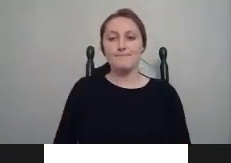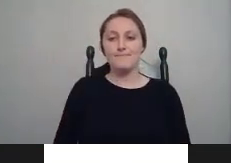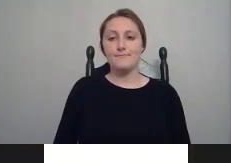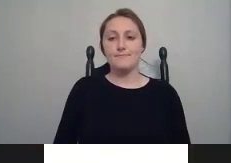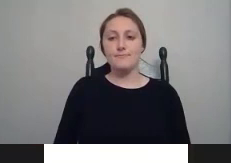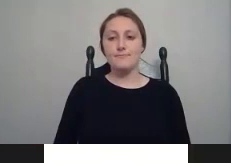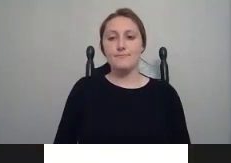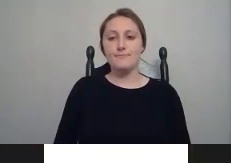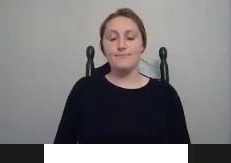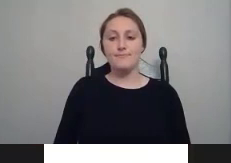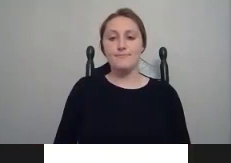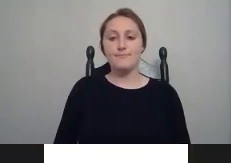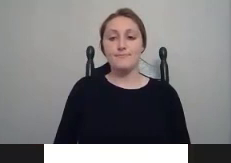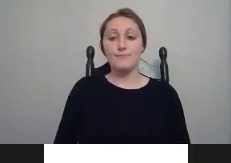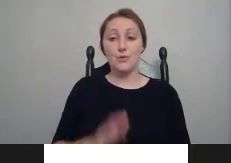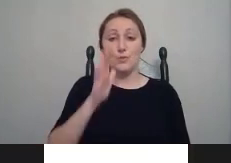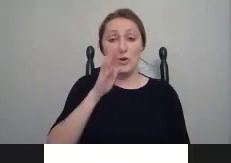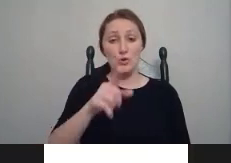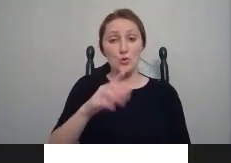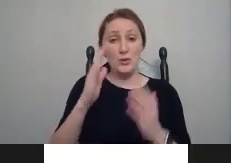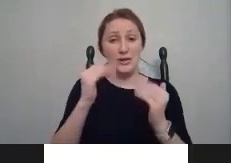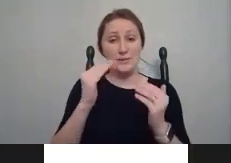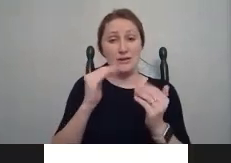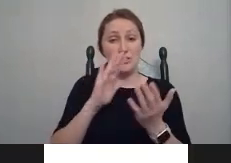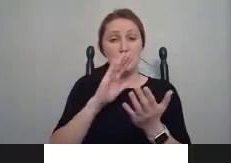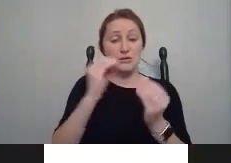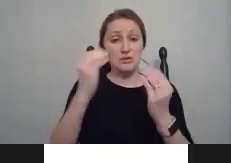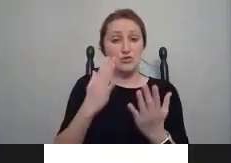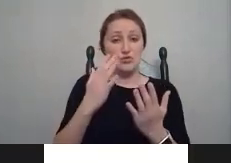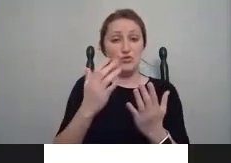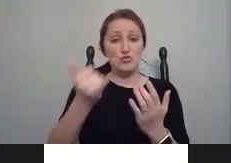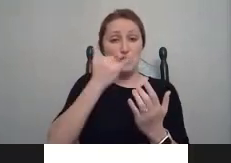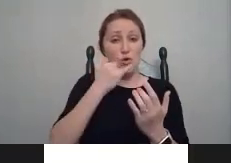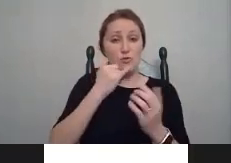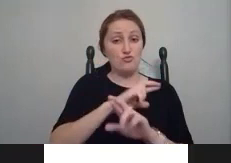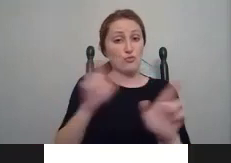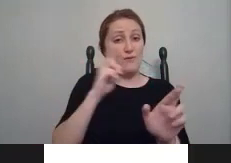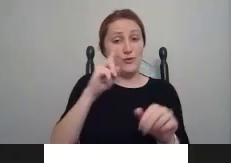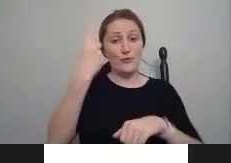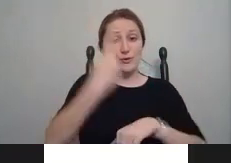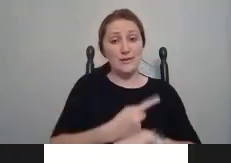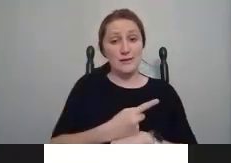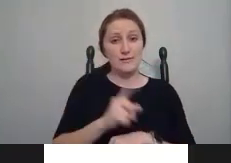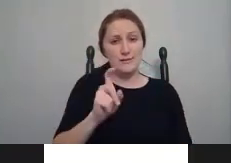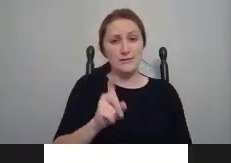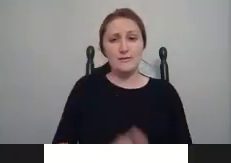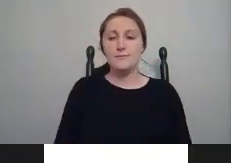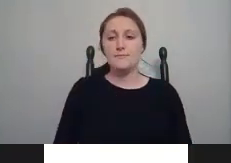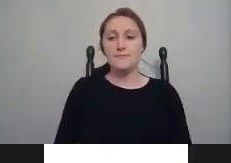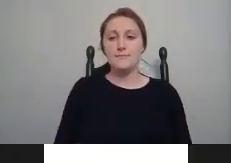When or will we expect a call from our child's teacher in order to be ready for the first day? Let me tell you, I